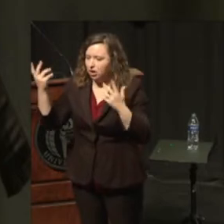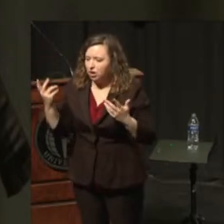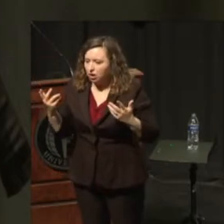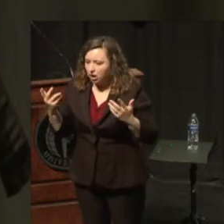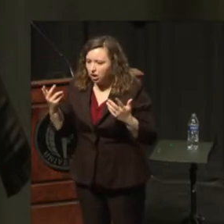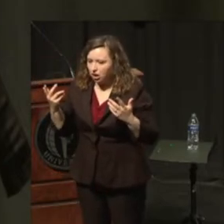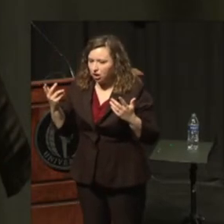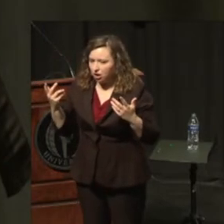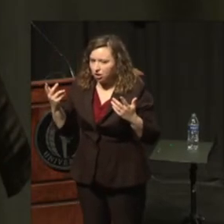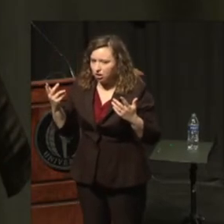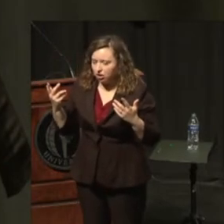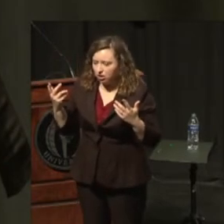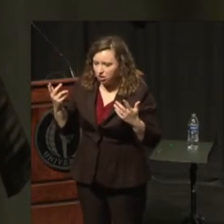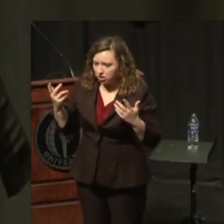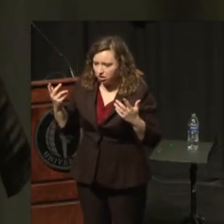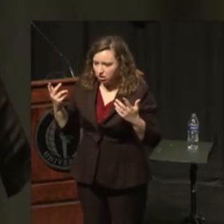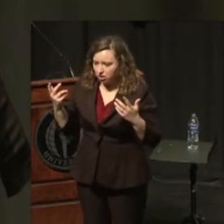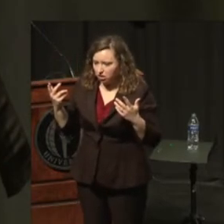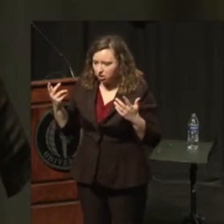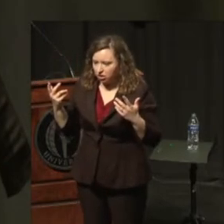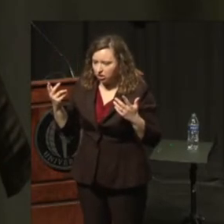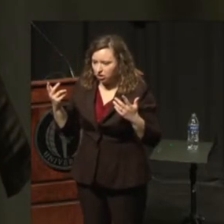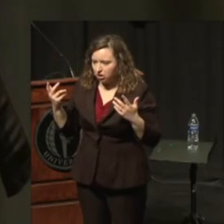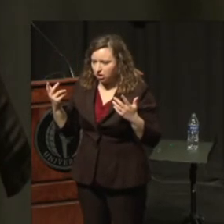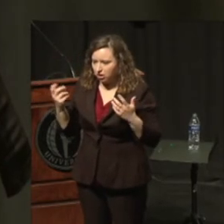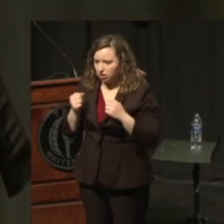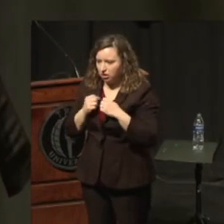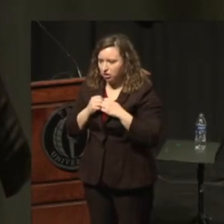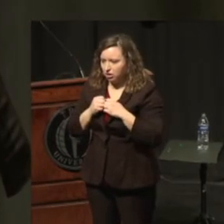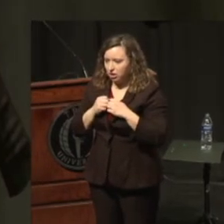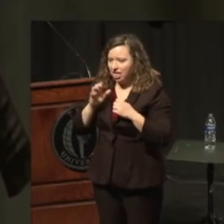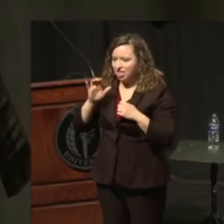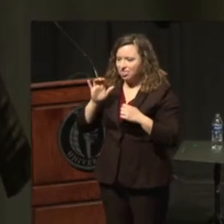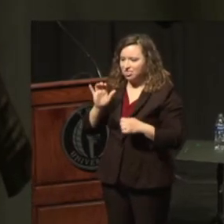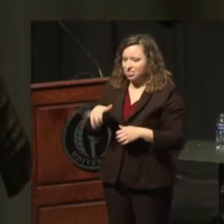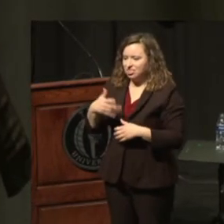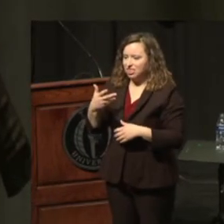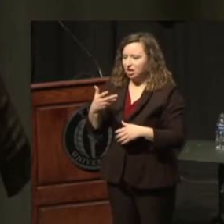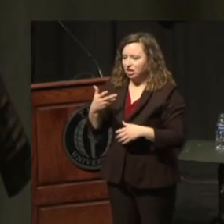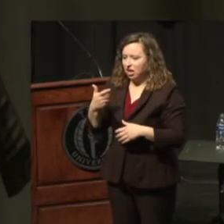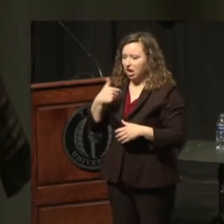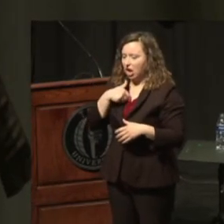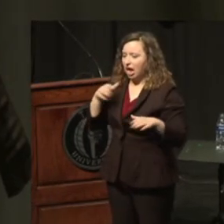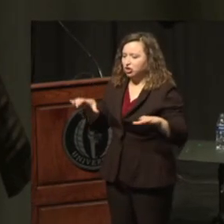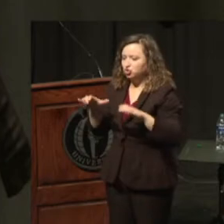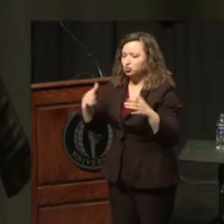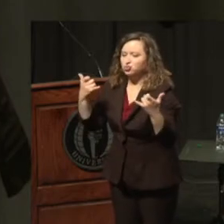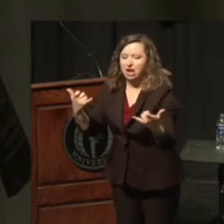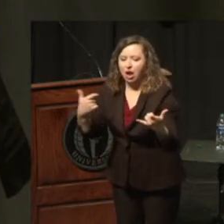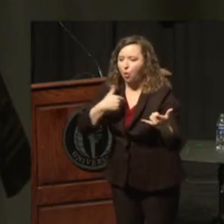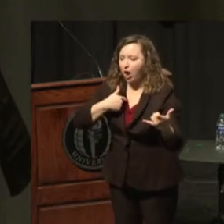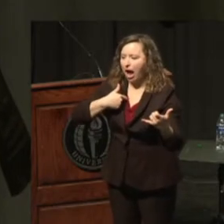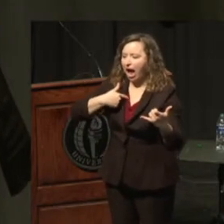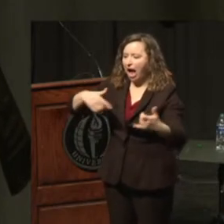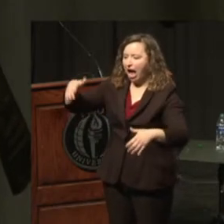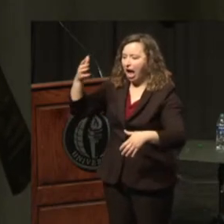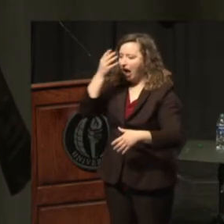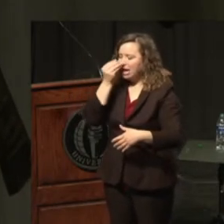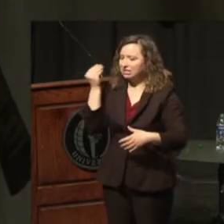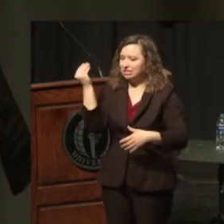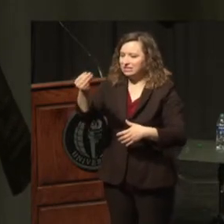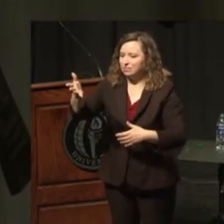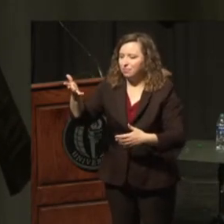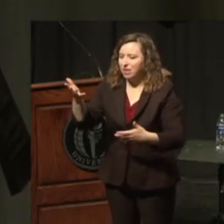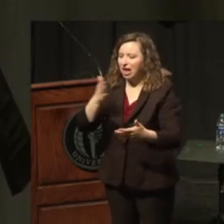then when I rolled up in that building? So that's what I do. I speak. I share my